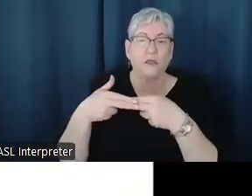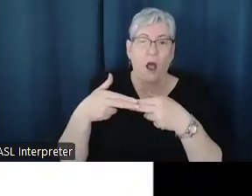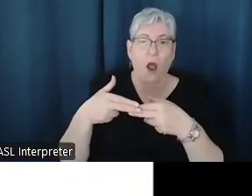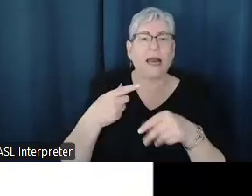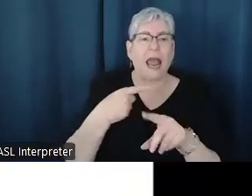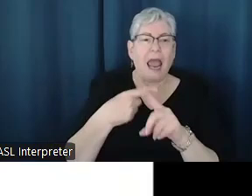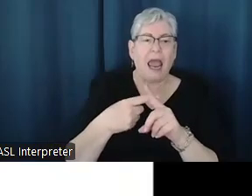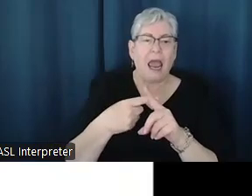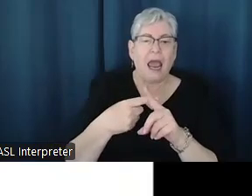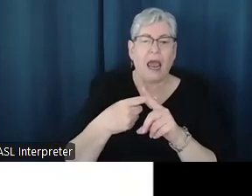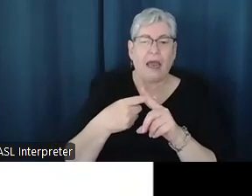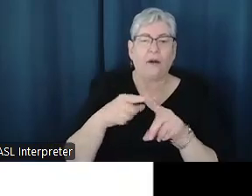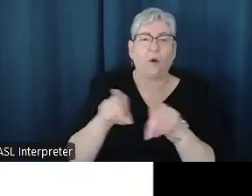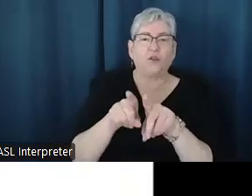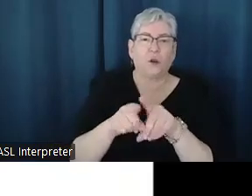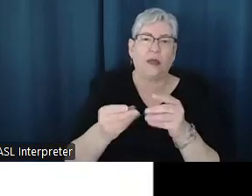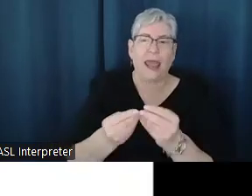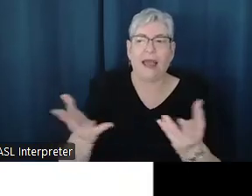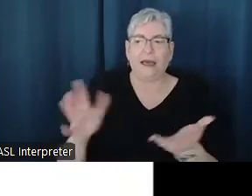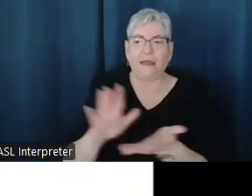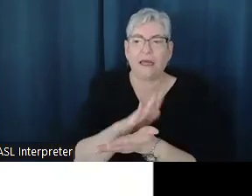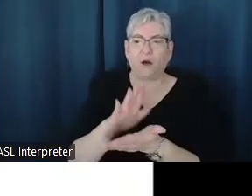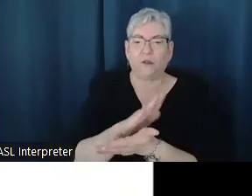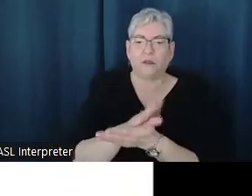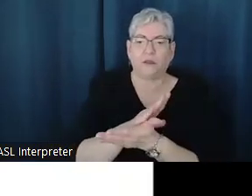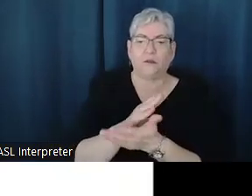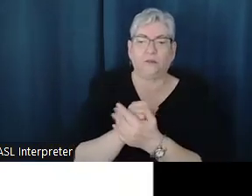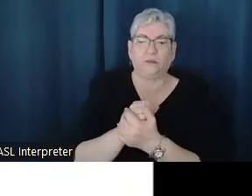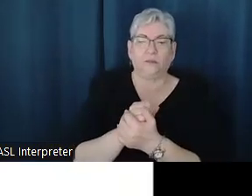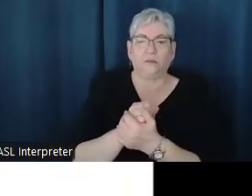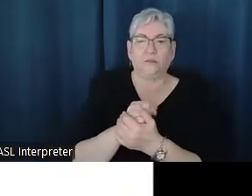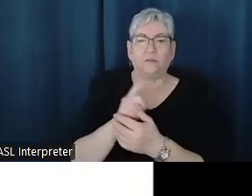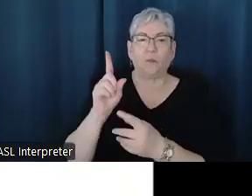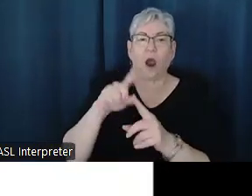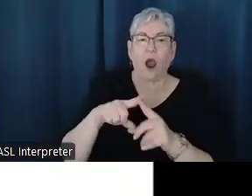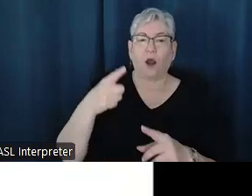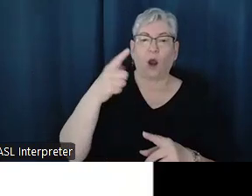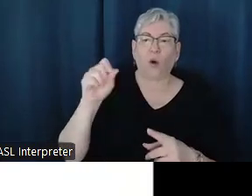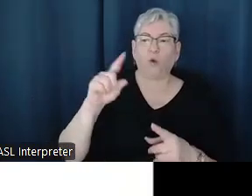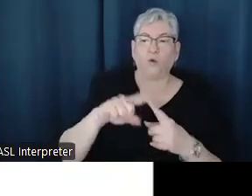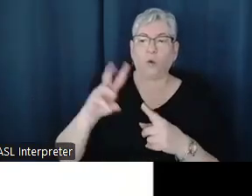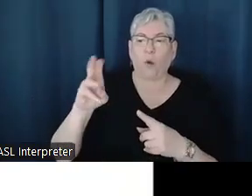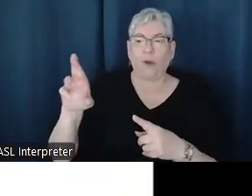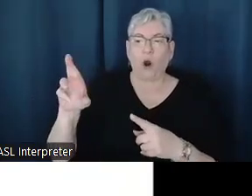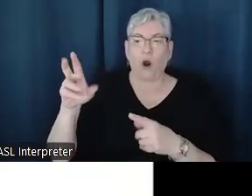two handouts. They are available to you on the GoToWebinar control panel.